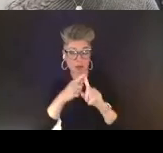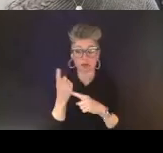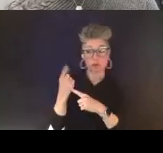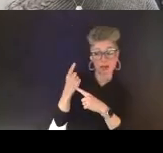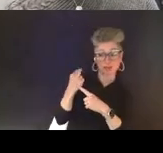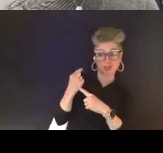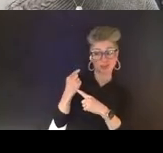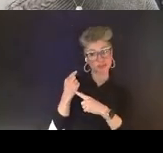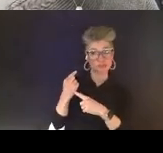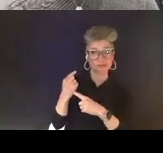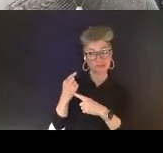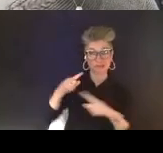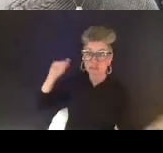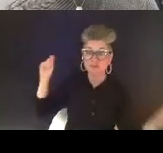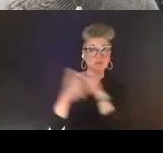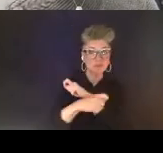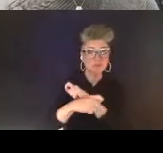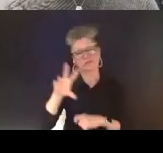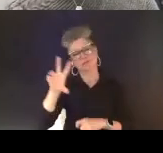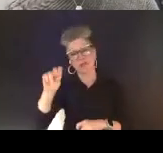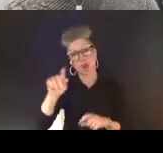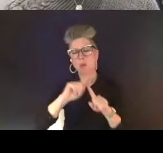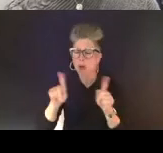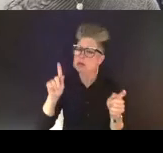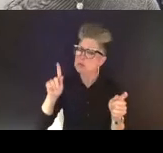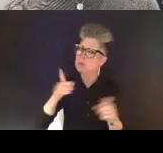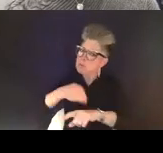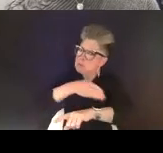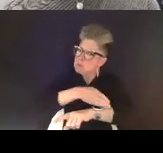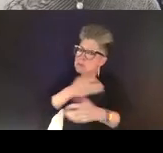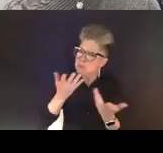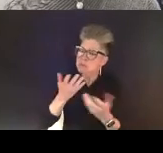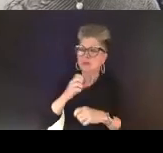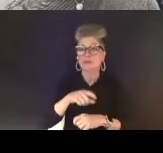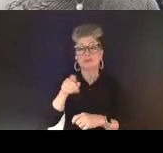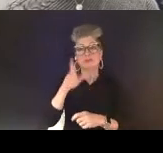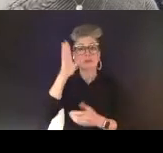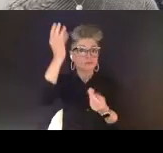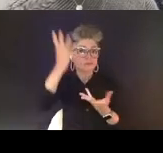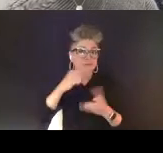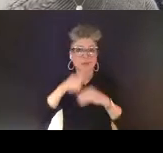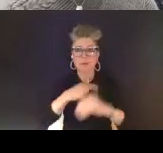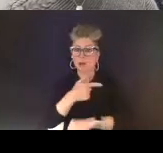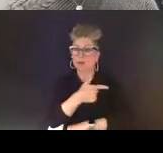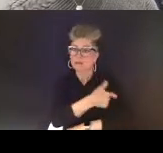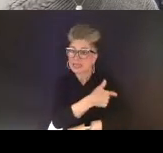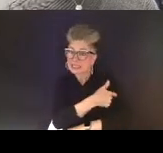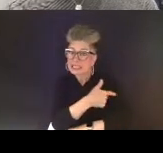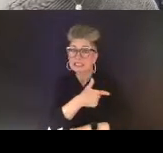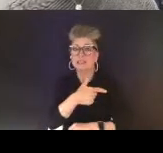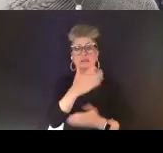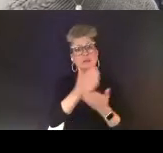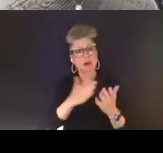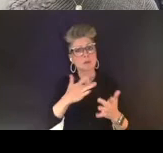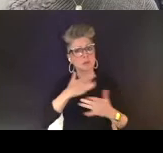bit. And so Annie's going to share with us information about vaccines, some of the common concerns that many of us